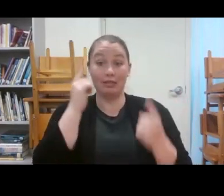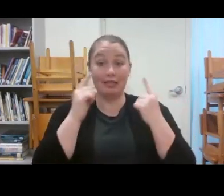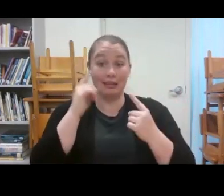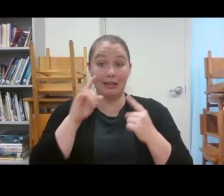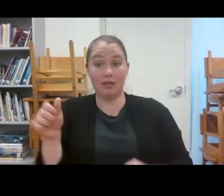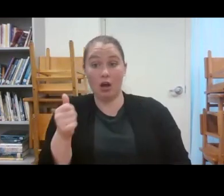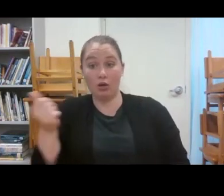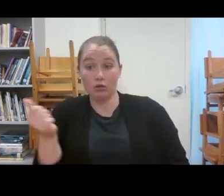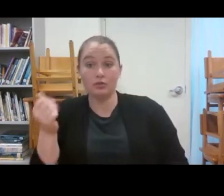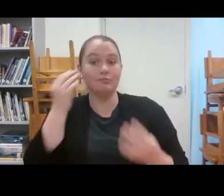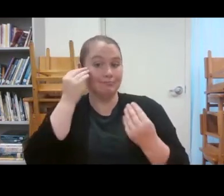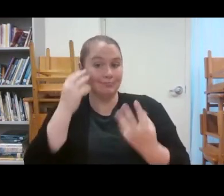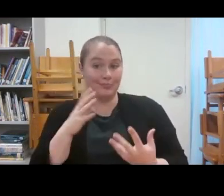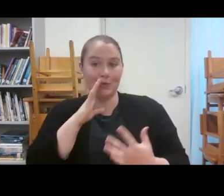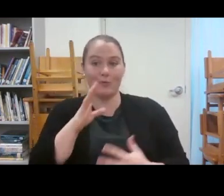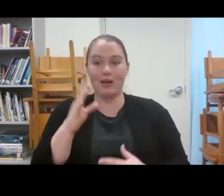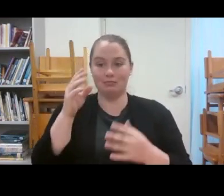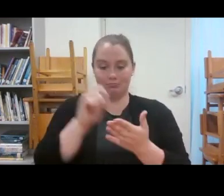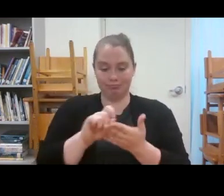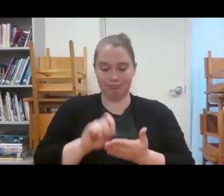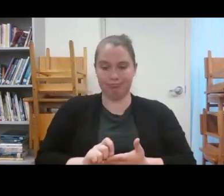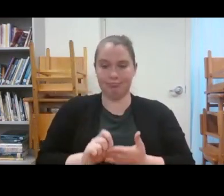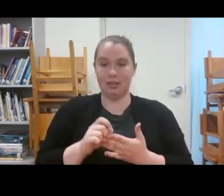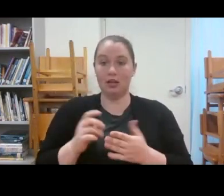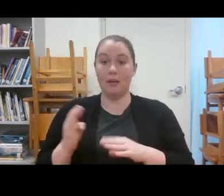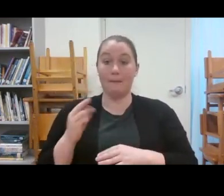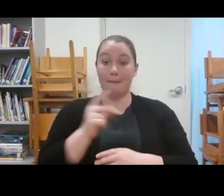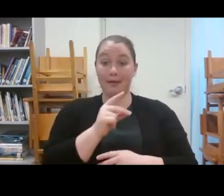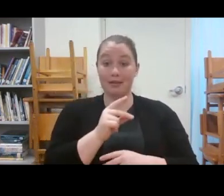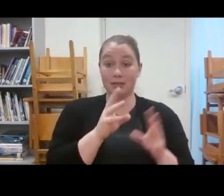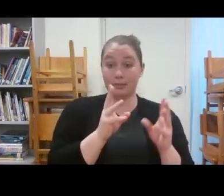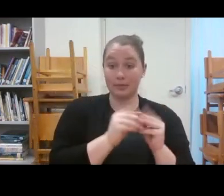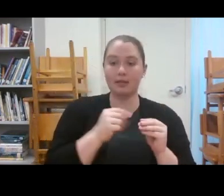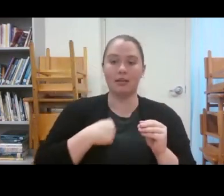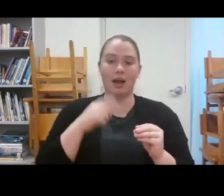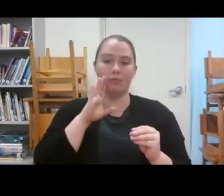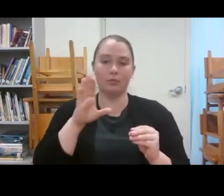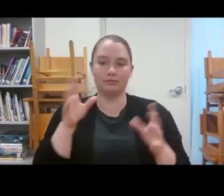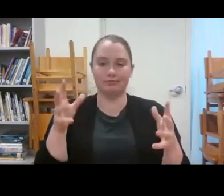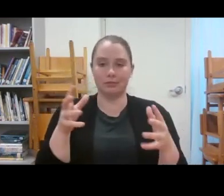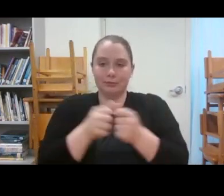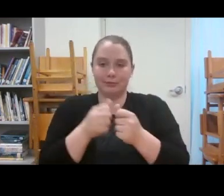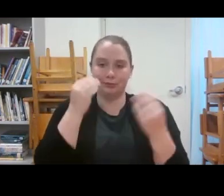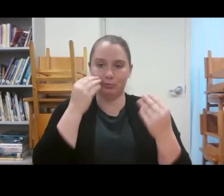us know and we'll follow up, but I'll be summarizing it back out to the group when we return.